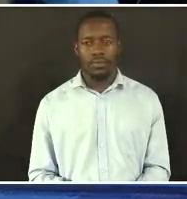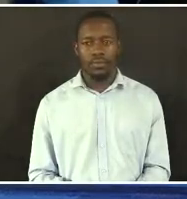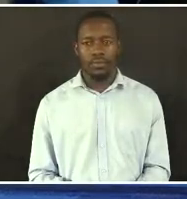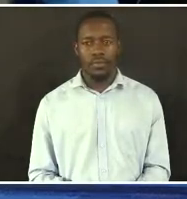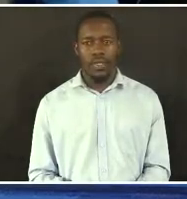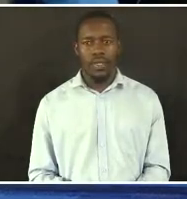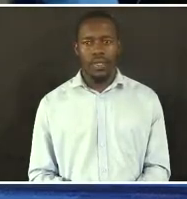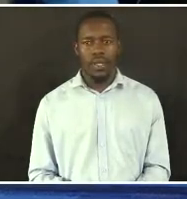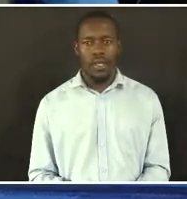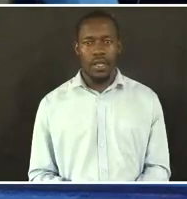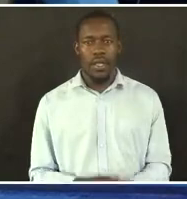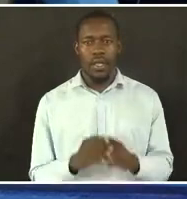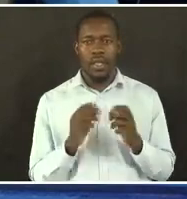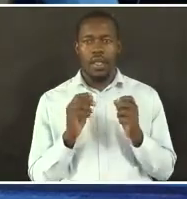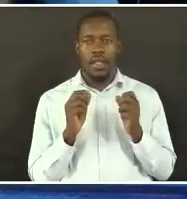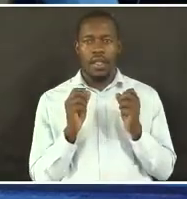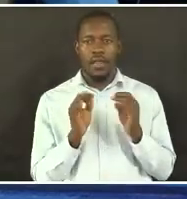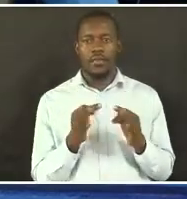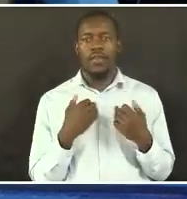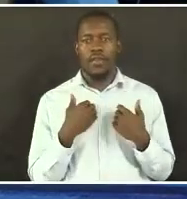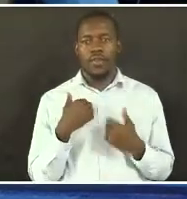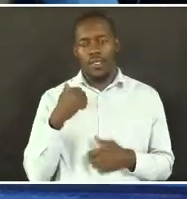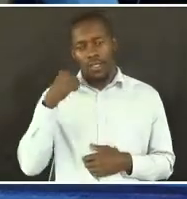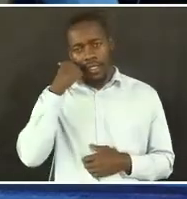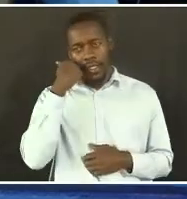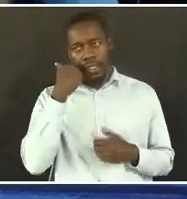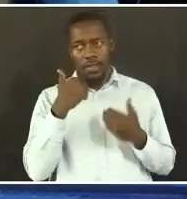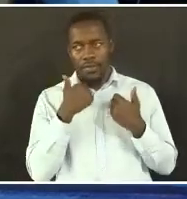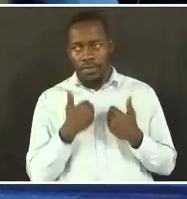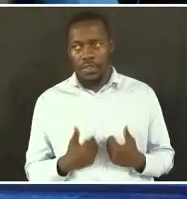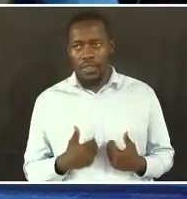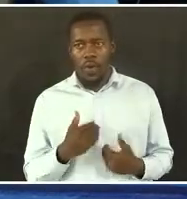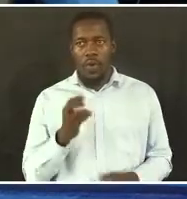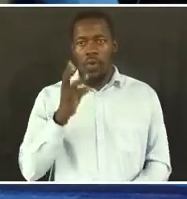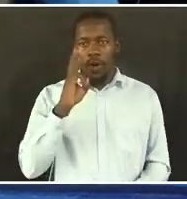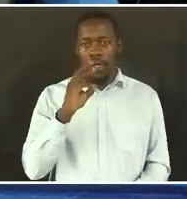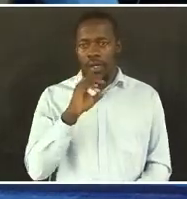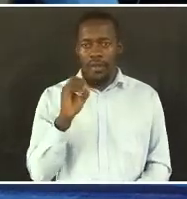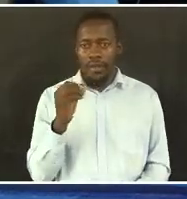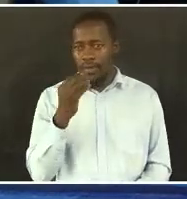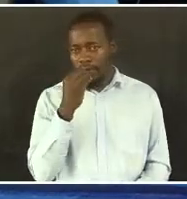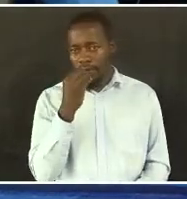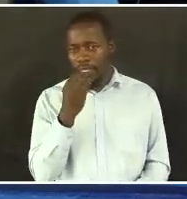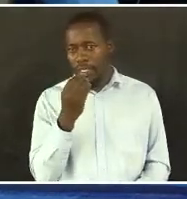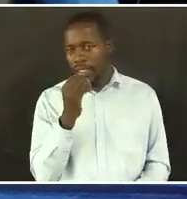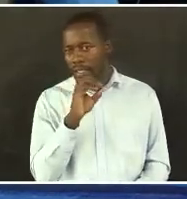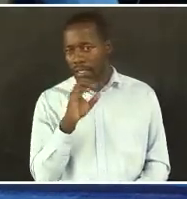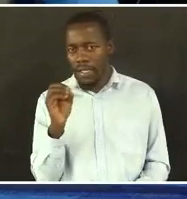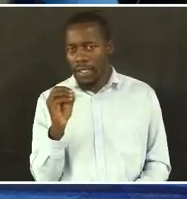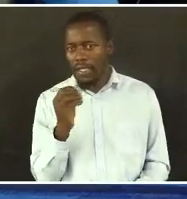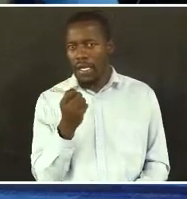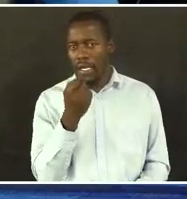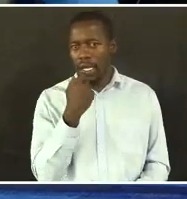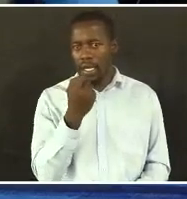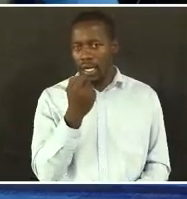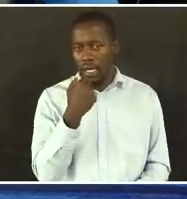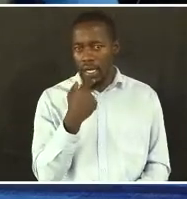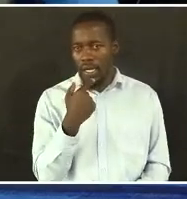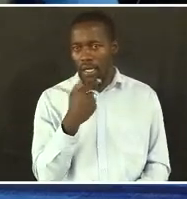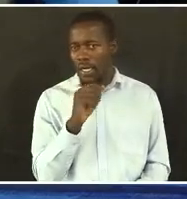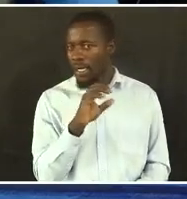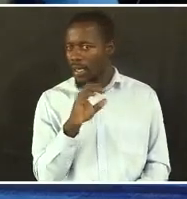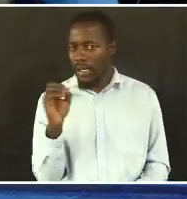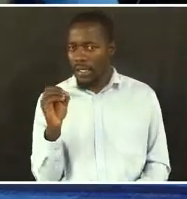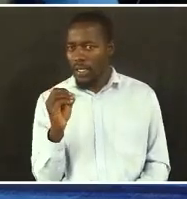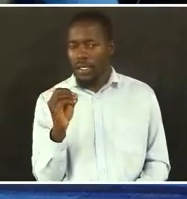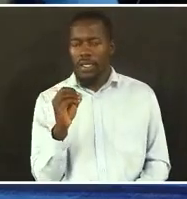through? We are also attending to healthcare providers. When the doctor is trying